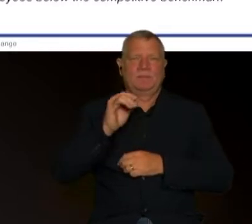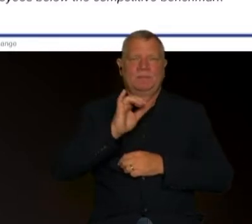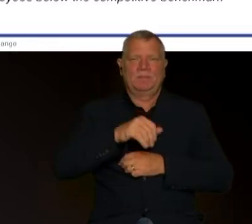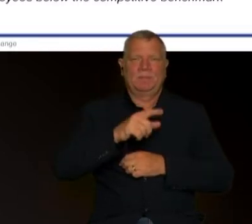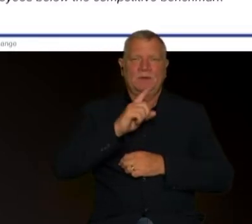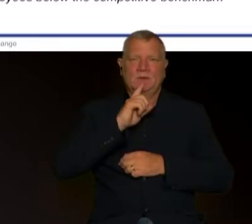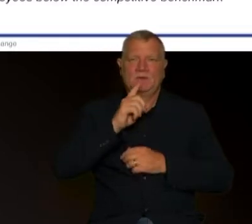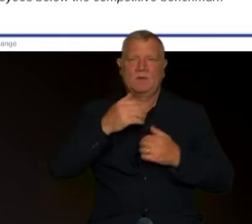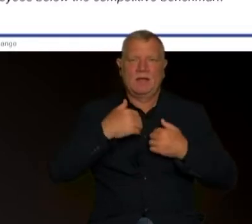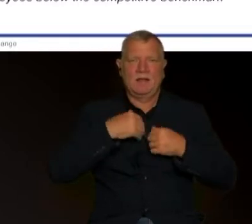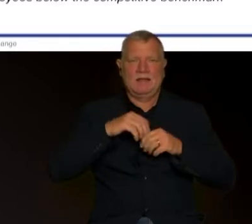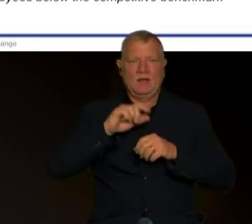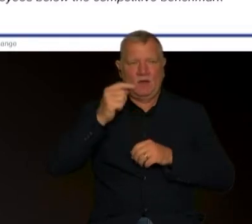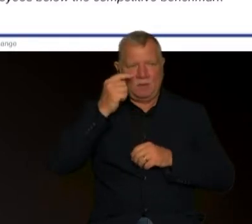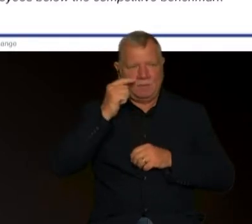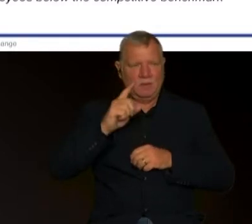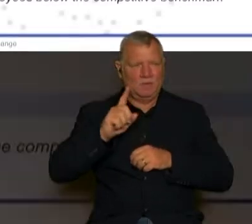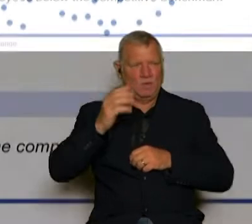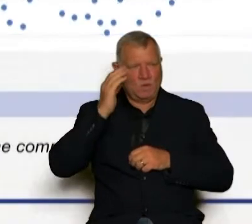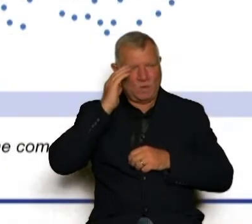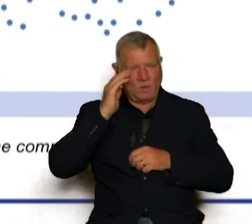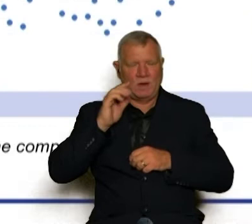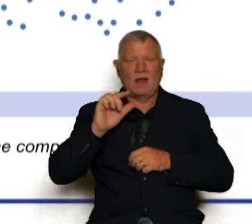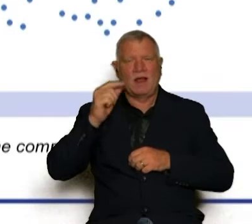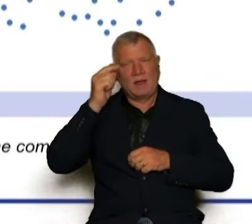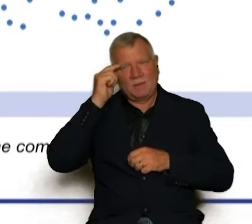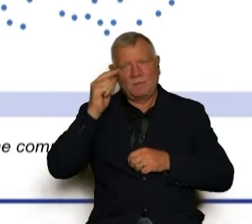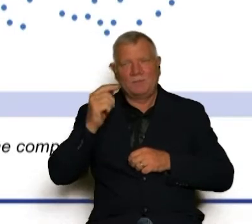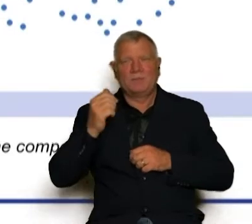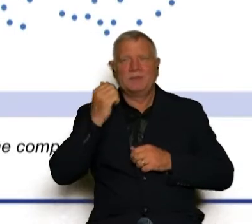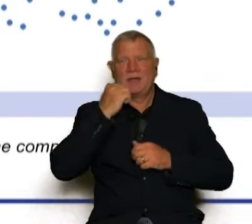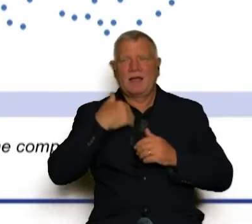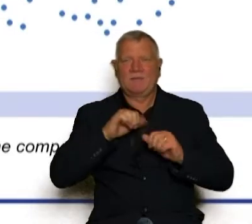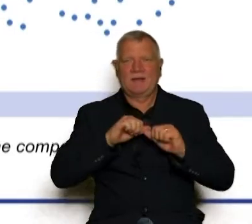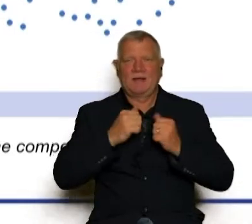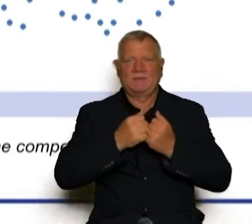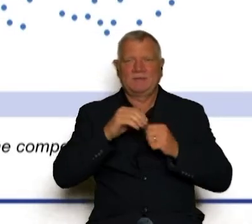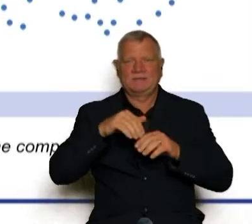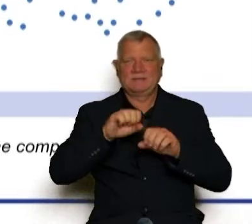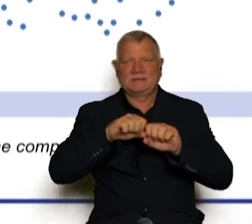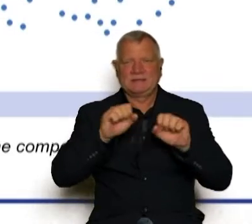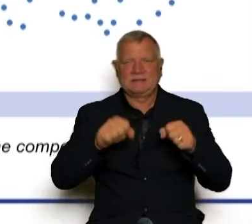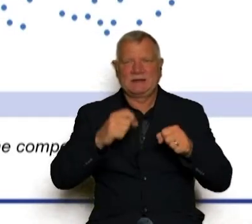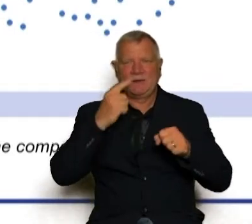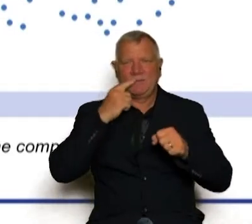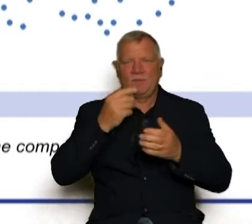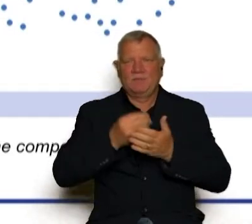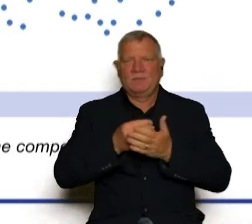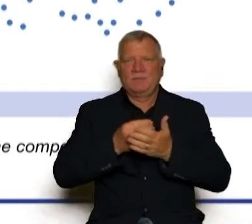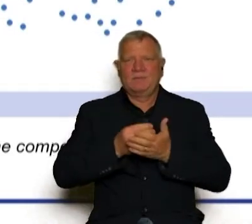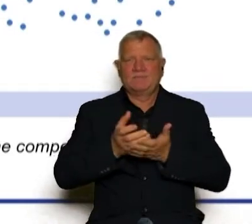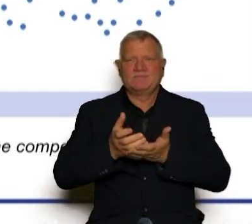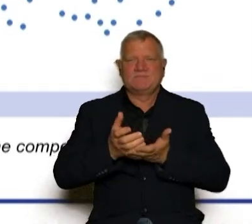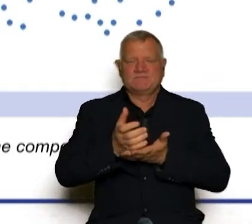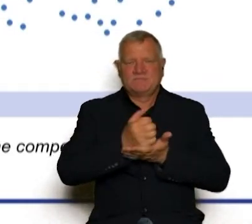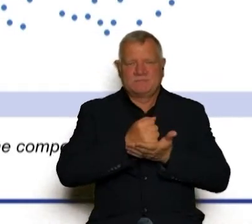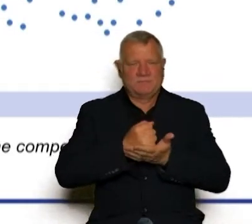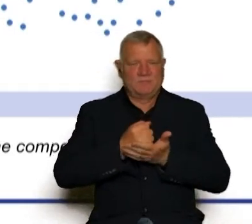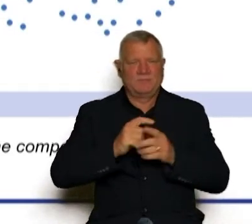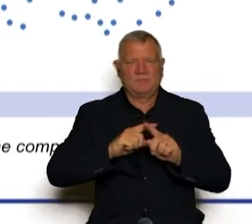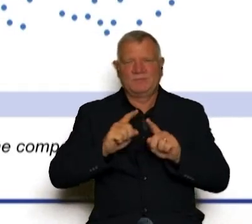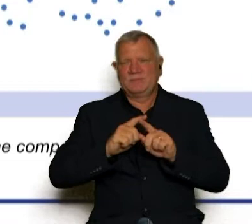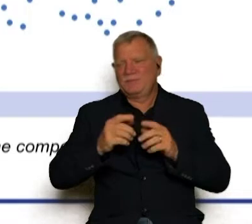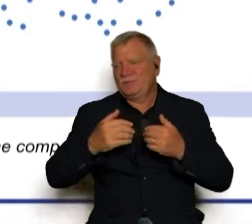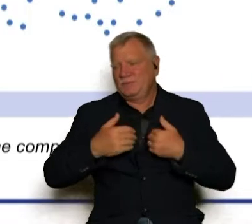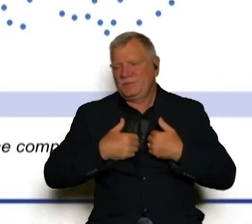more further. So to achieve some conformity in the government, you know, in the government, each agency has its own